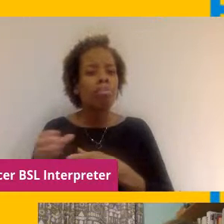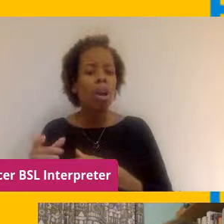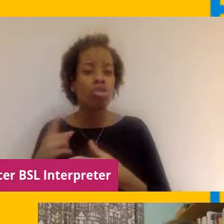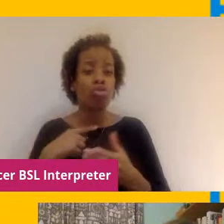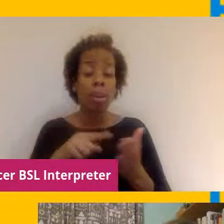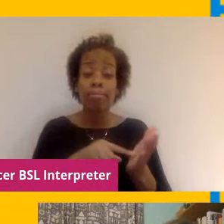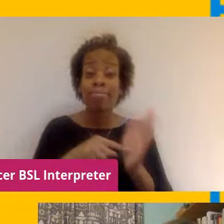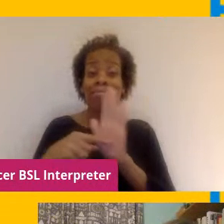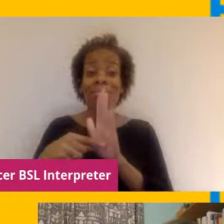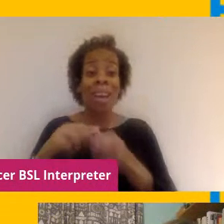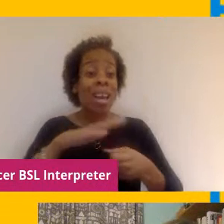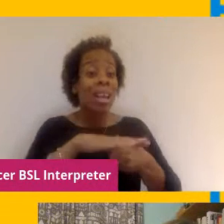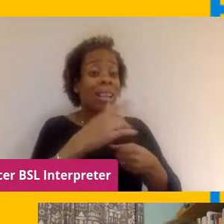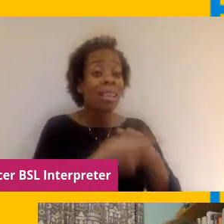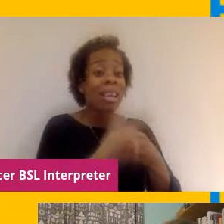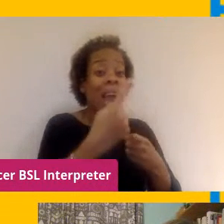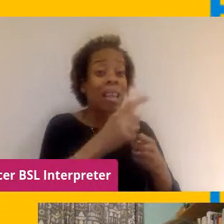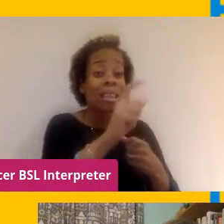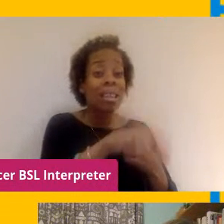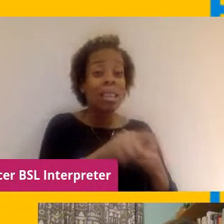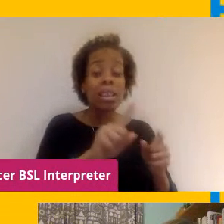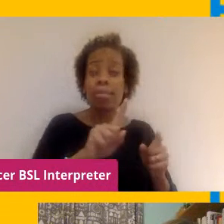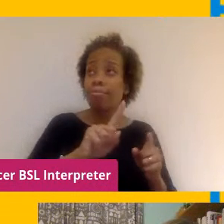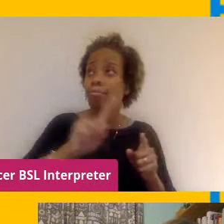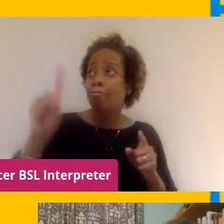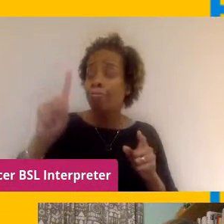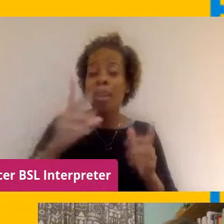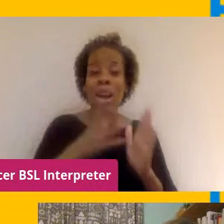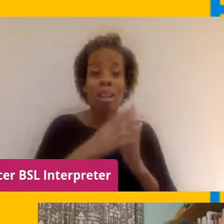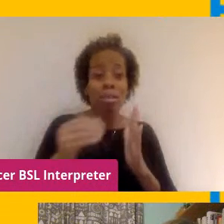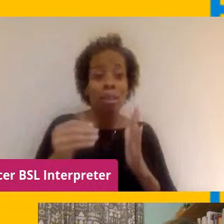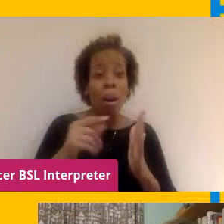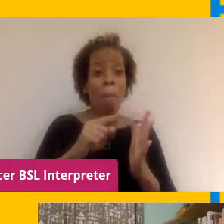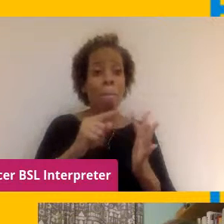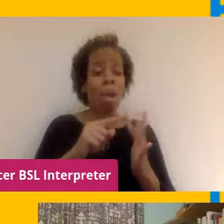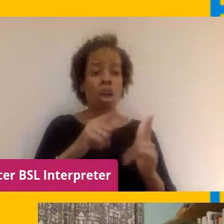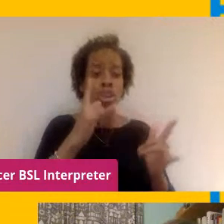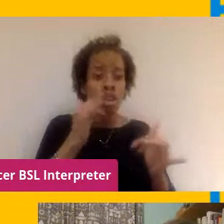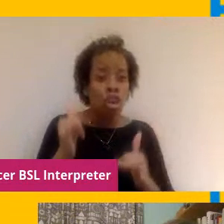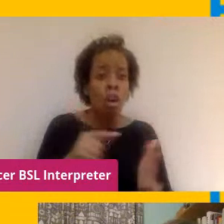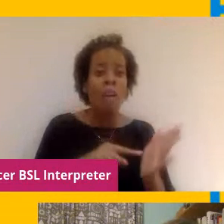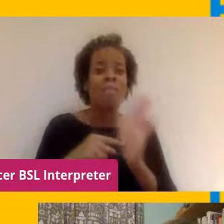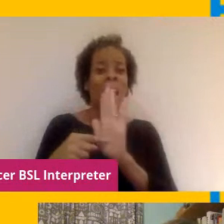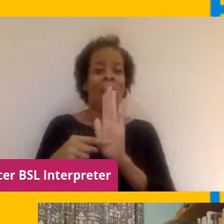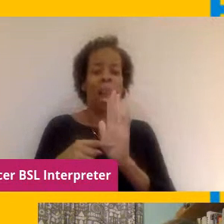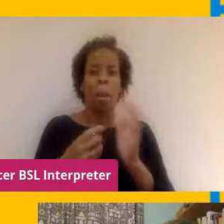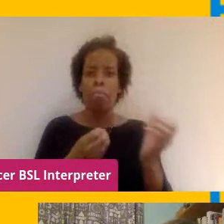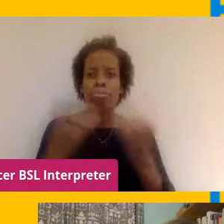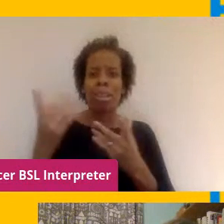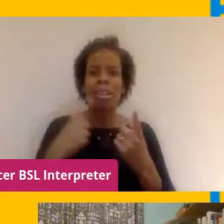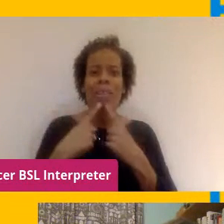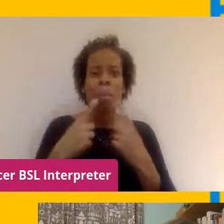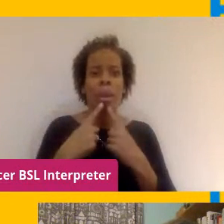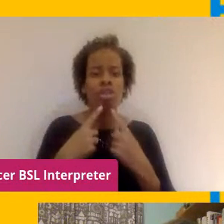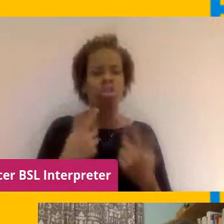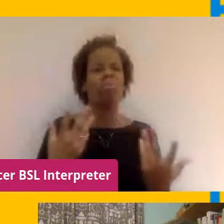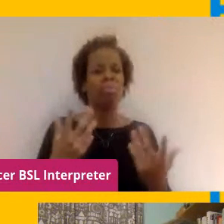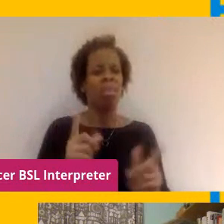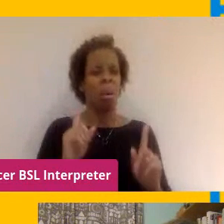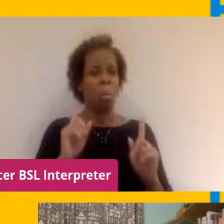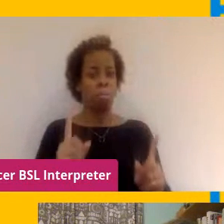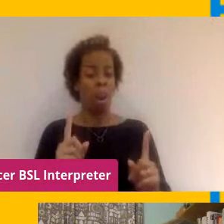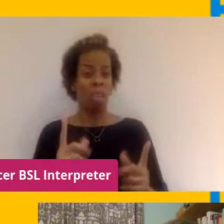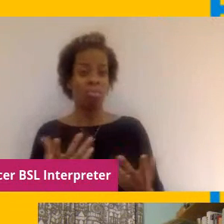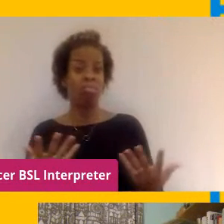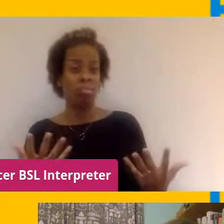cases, examples from different areas and run surveys to present evidence to employers. And this is a good